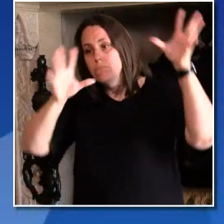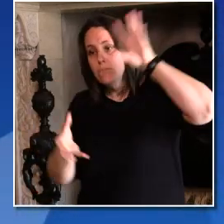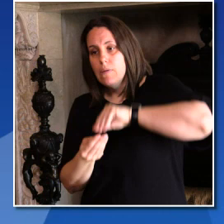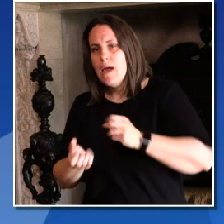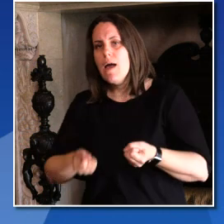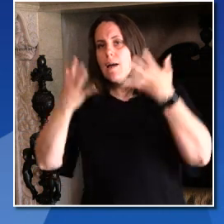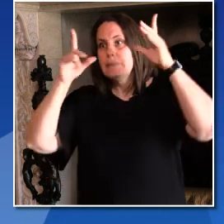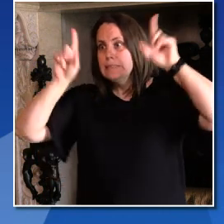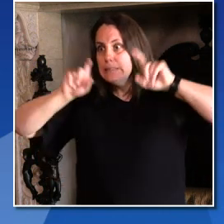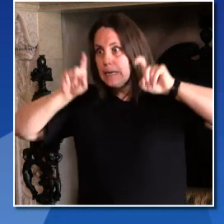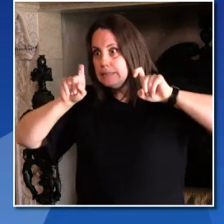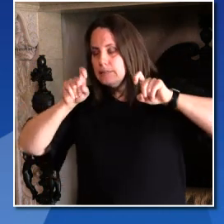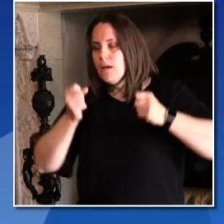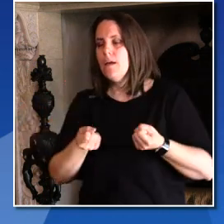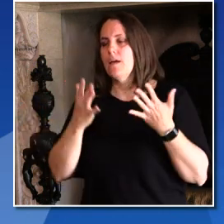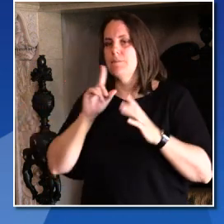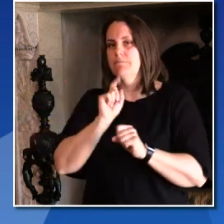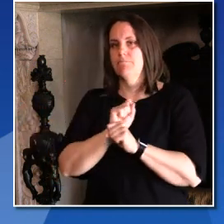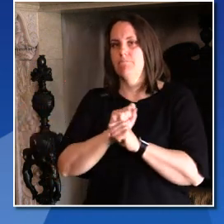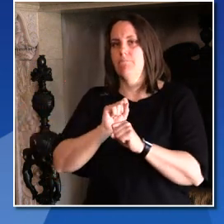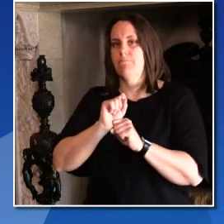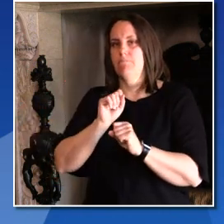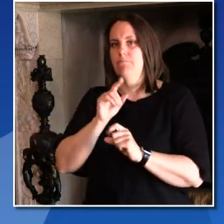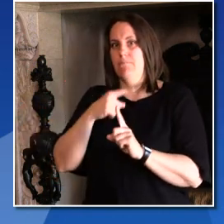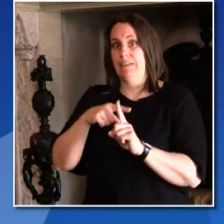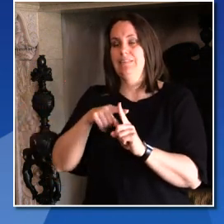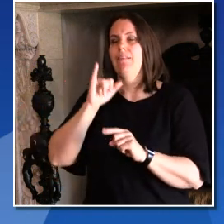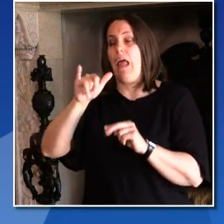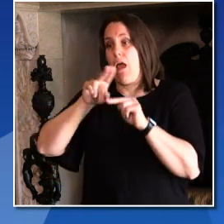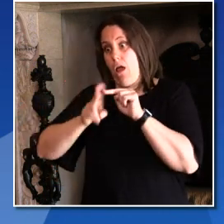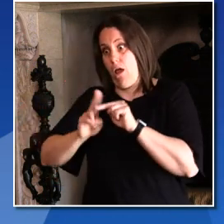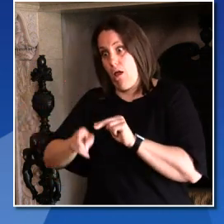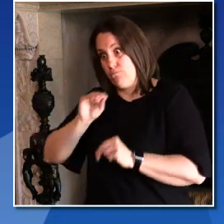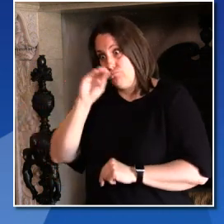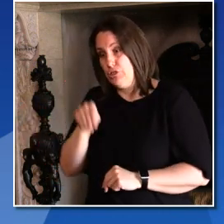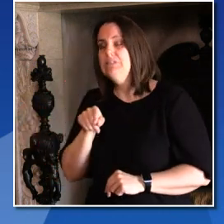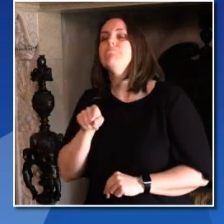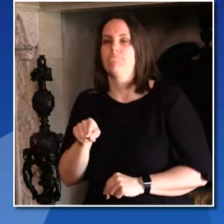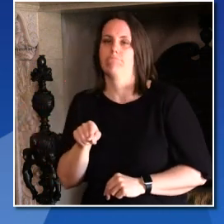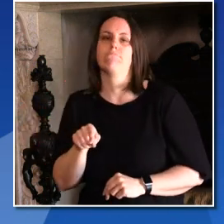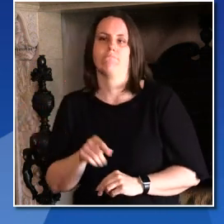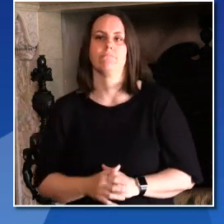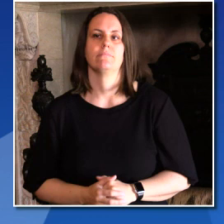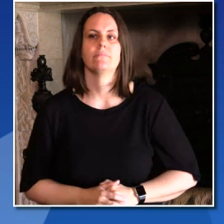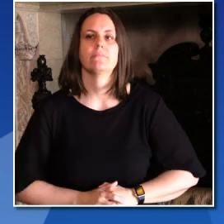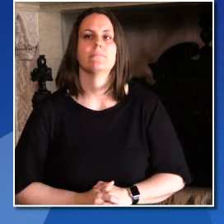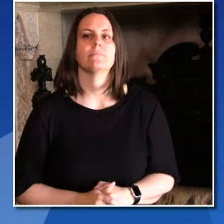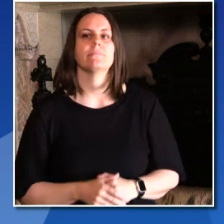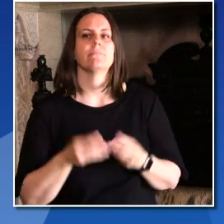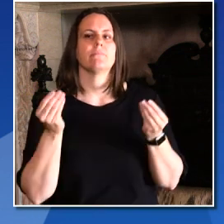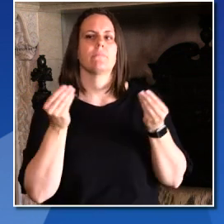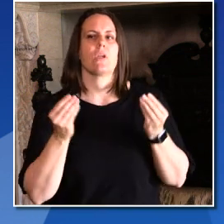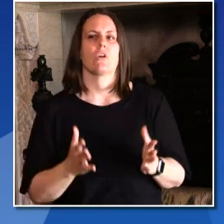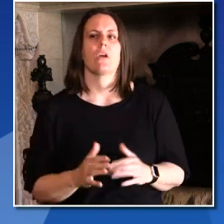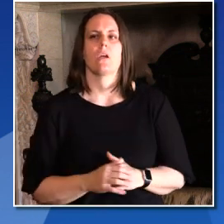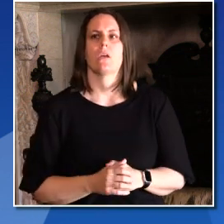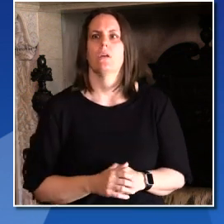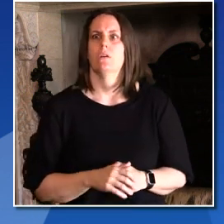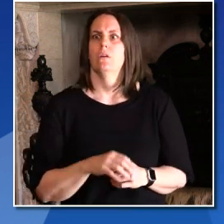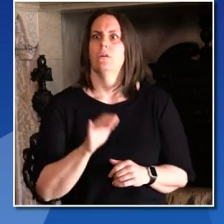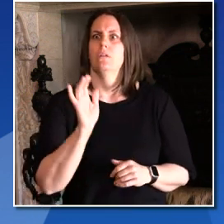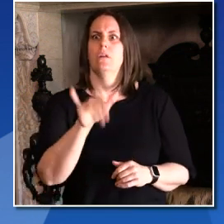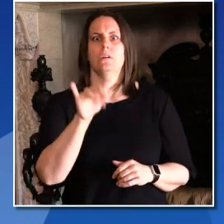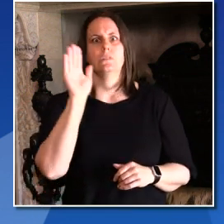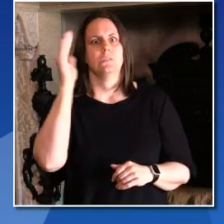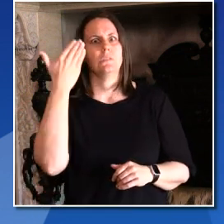Facebook and said, it seems like the criteria is impossible to meet because the more people we test, then the higher the